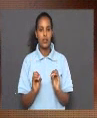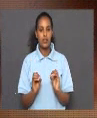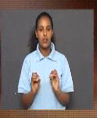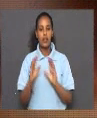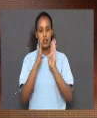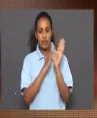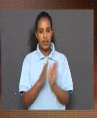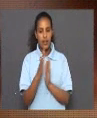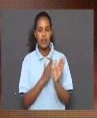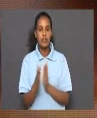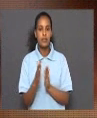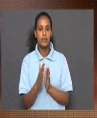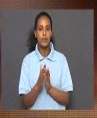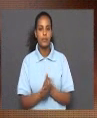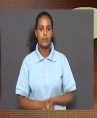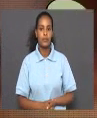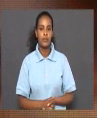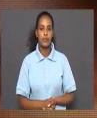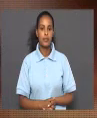Students, let's get ready.